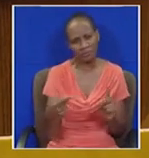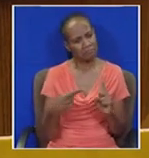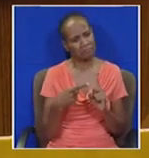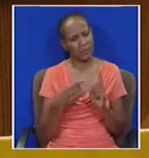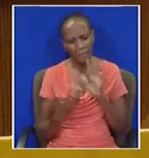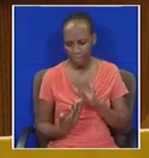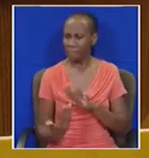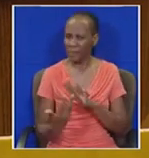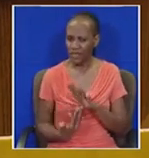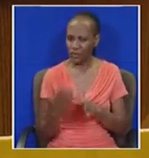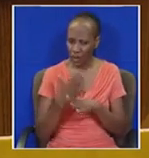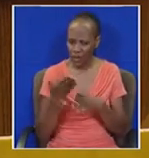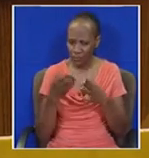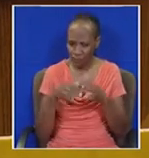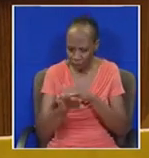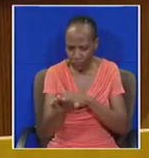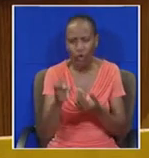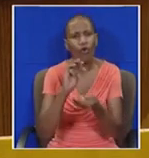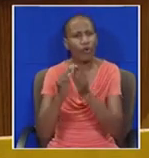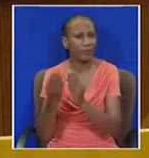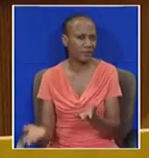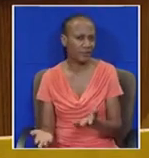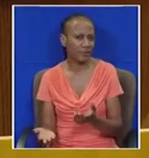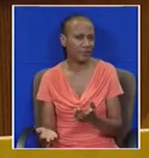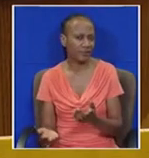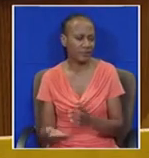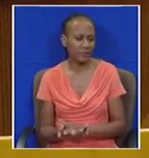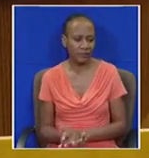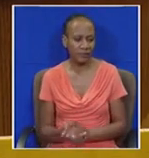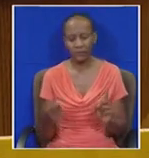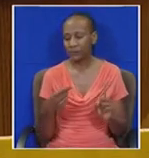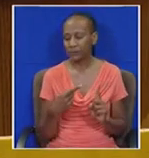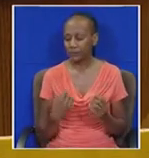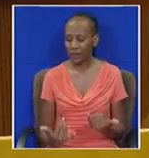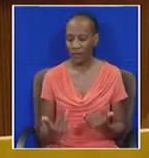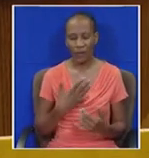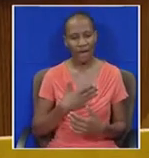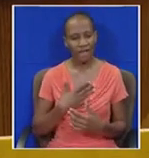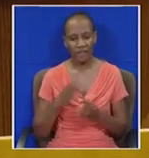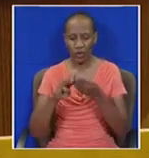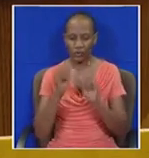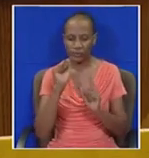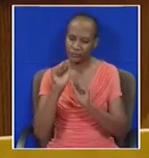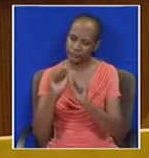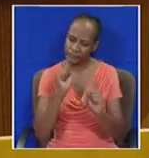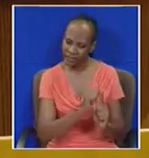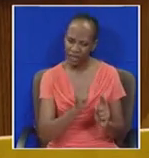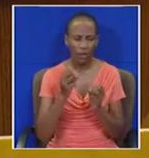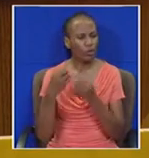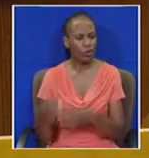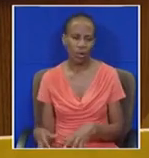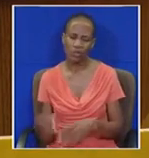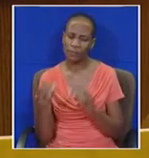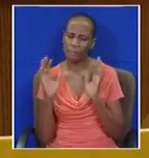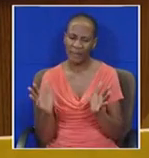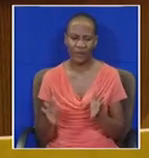her work in the community, and she will be a great loss to her community, to this